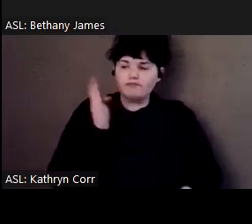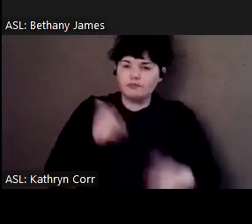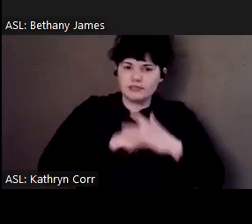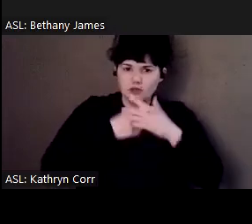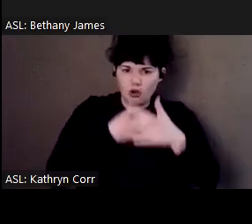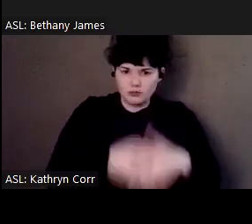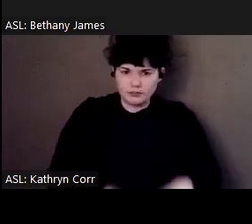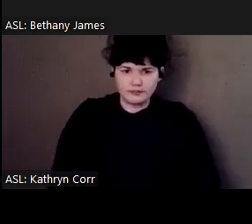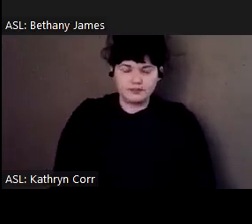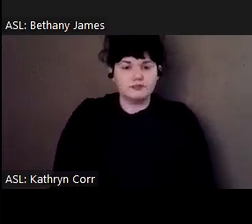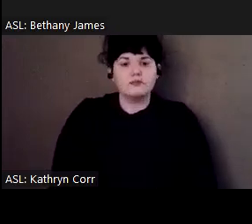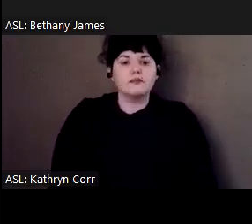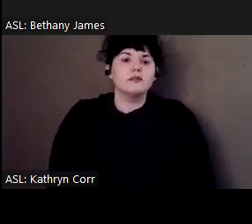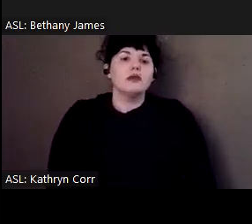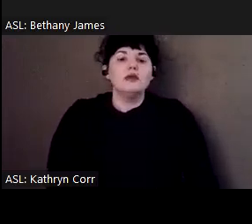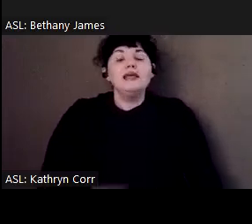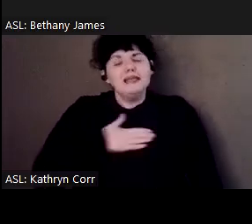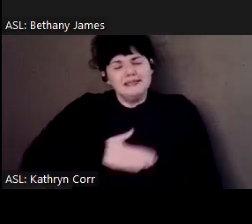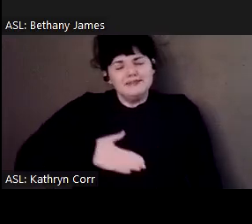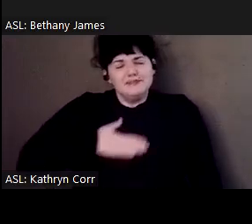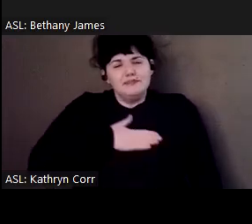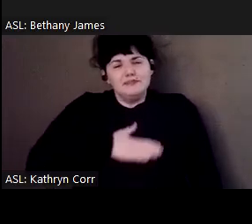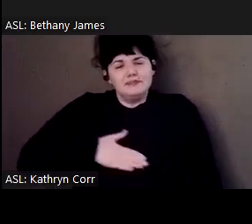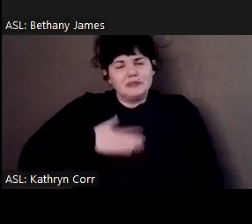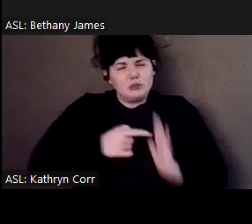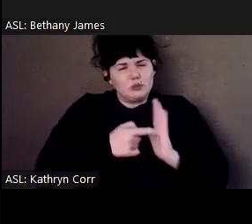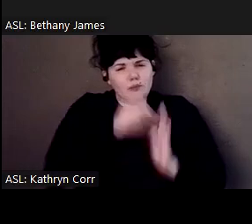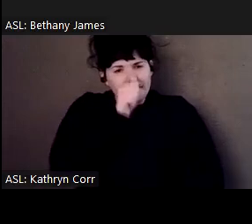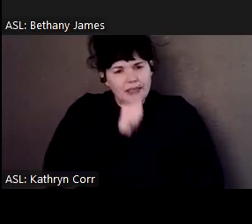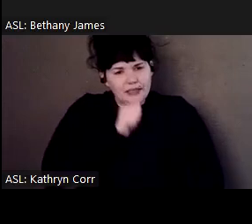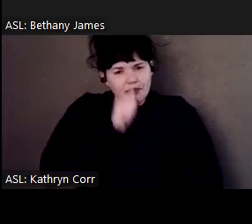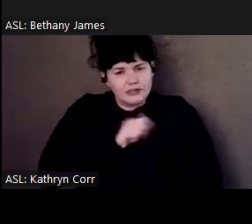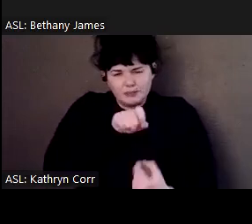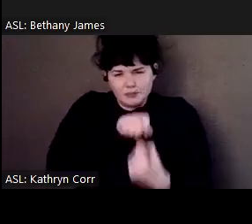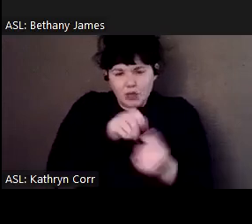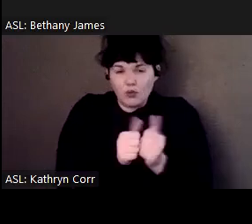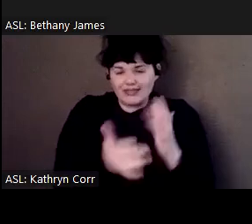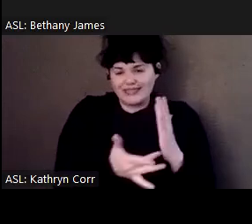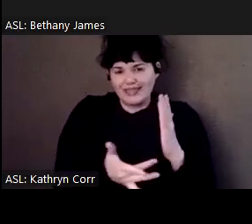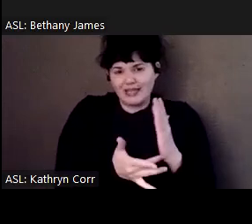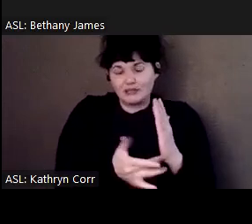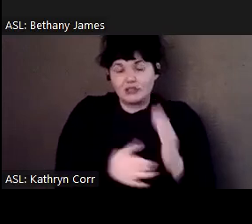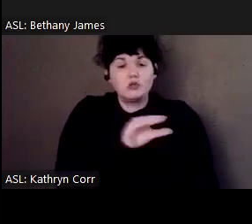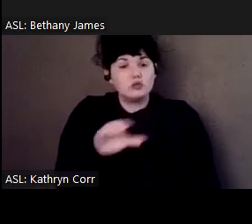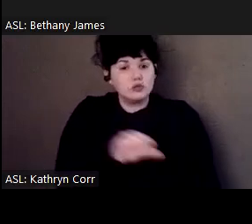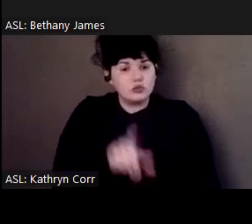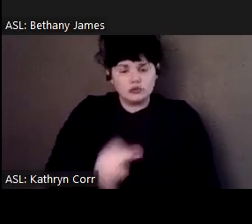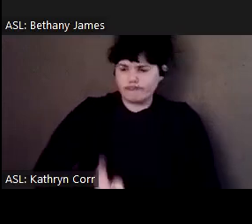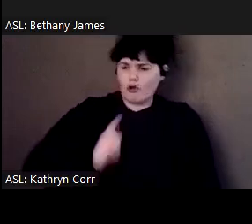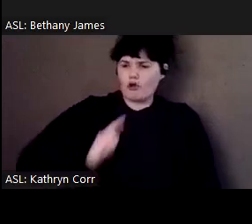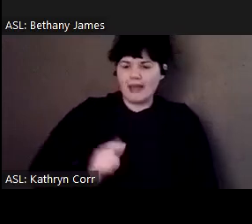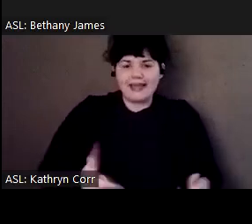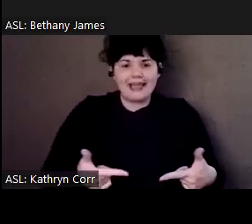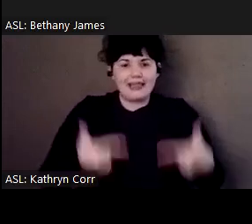presentations. Please exercise patience, especially with technology. Zoom should default to live transcript, but you can go to the